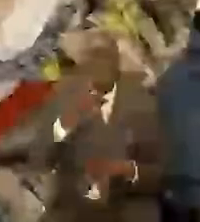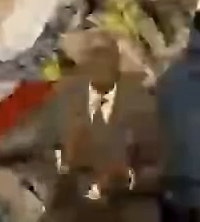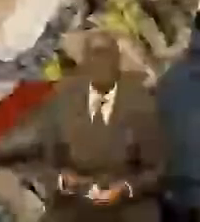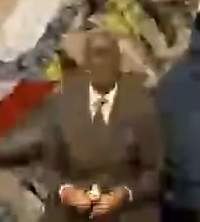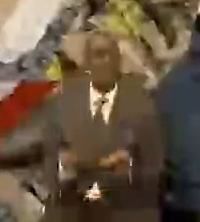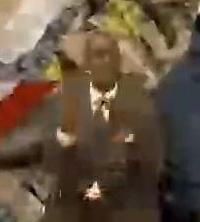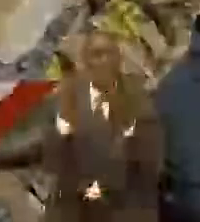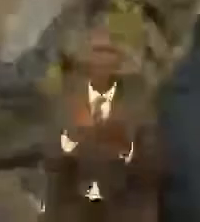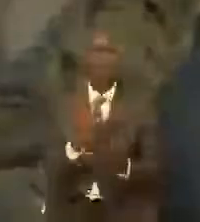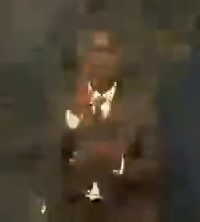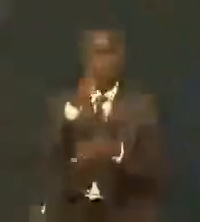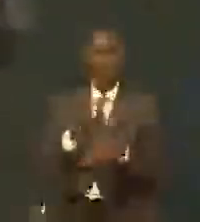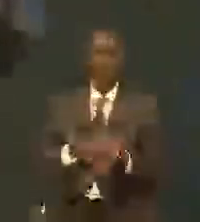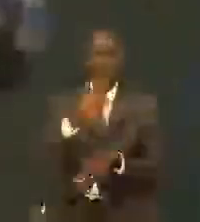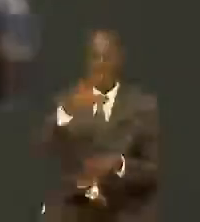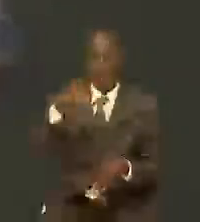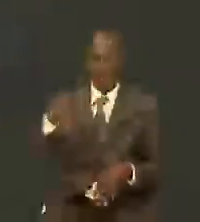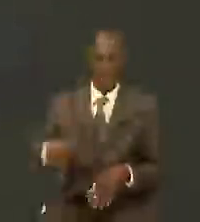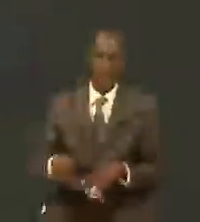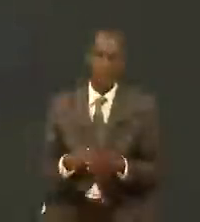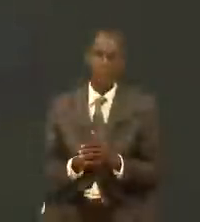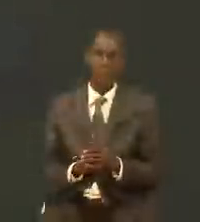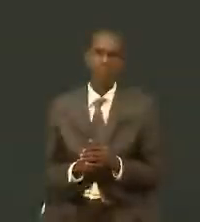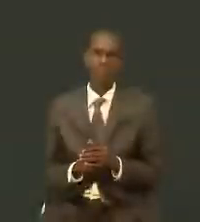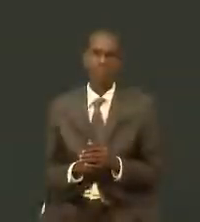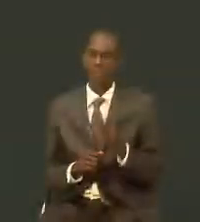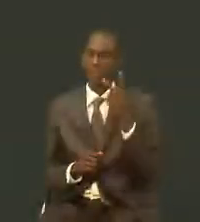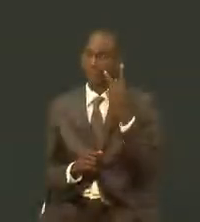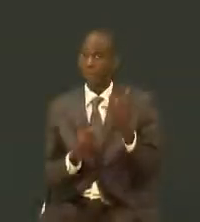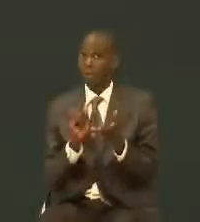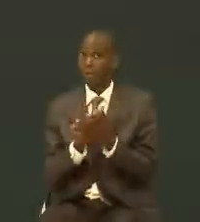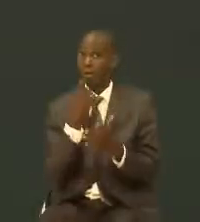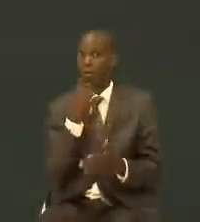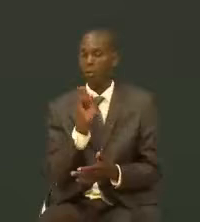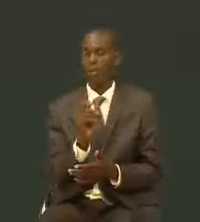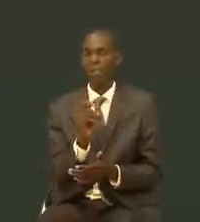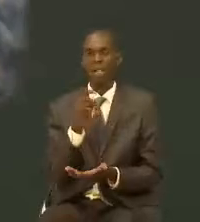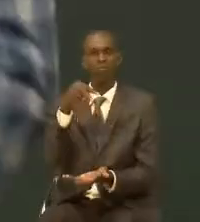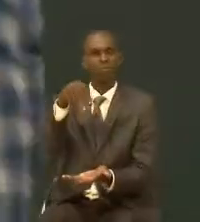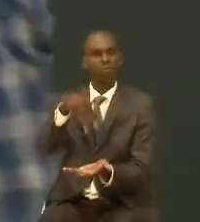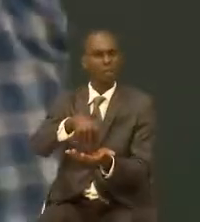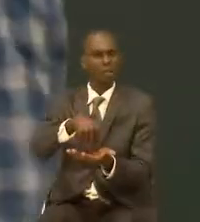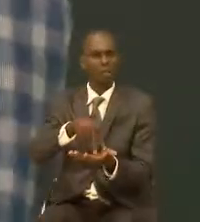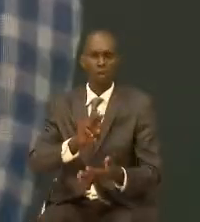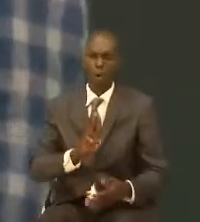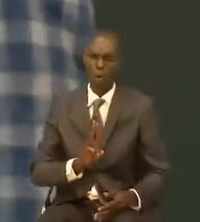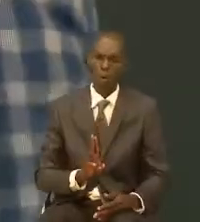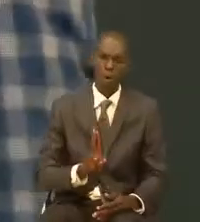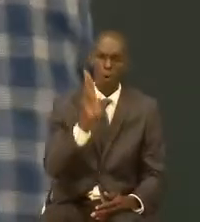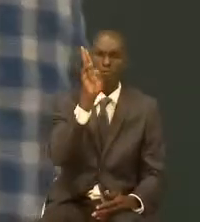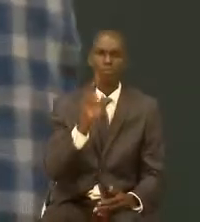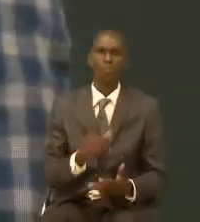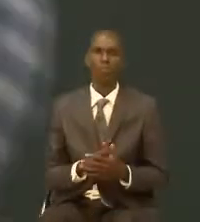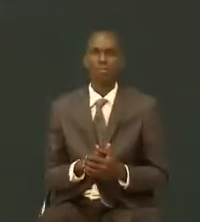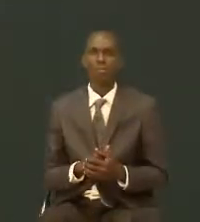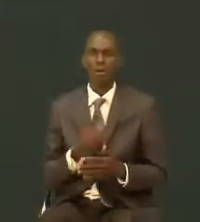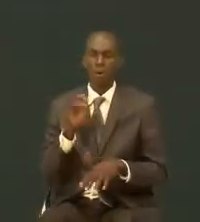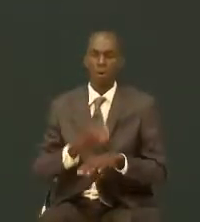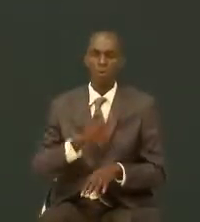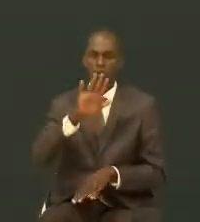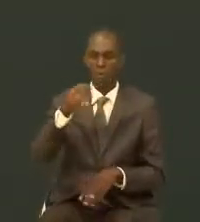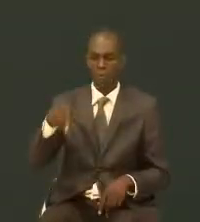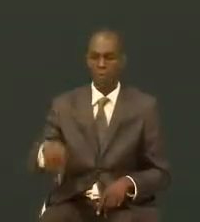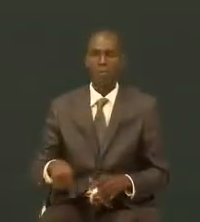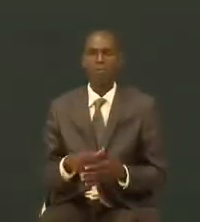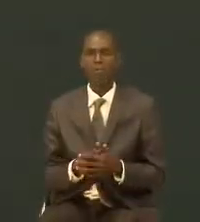go on look at that command strange upright on thy feet here the